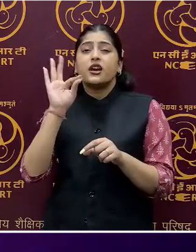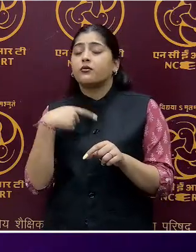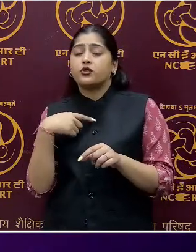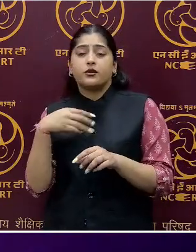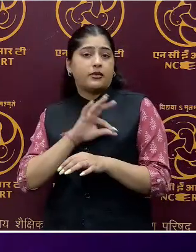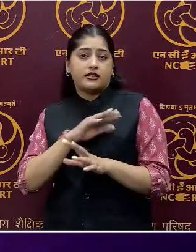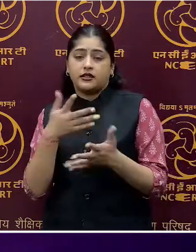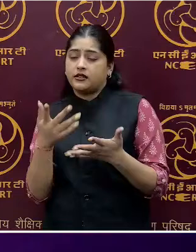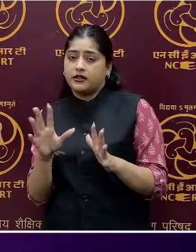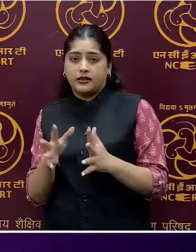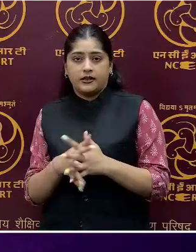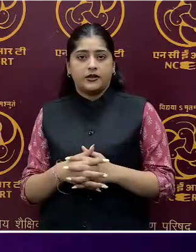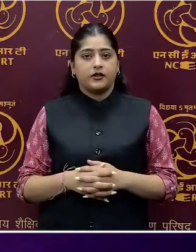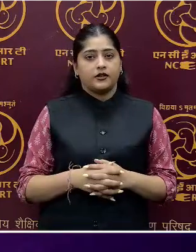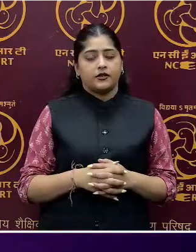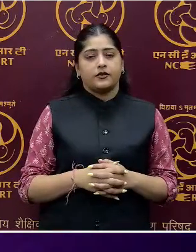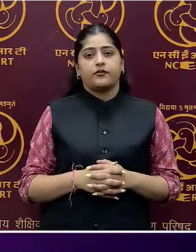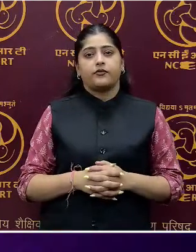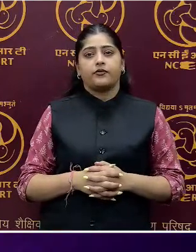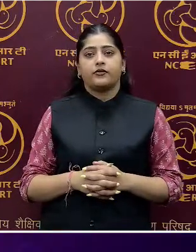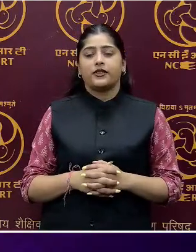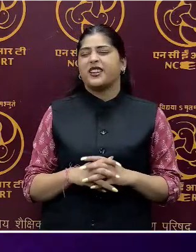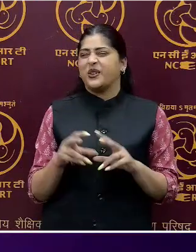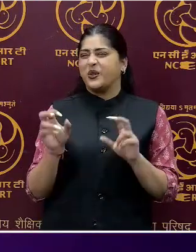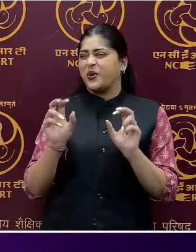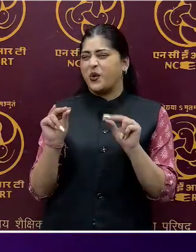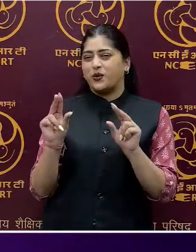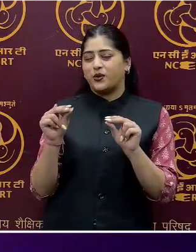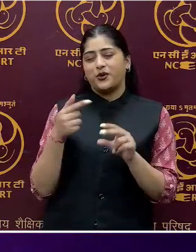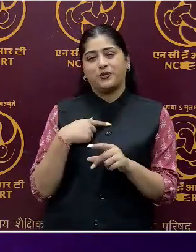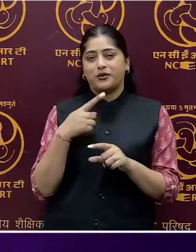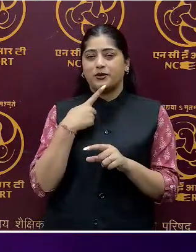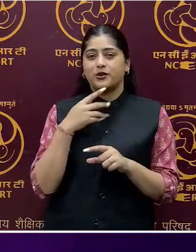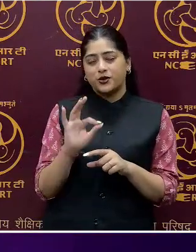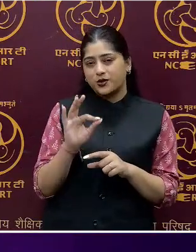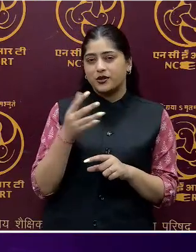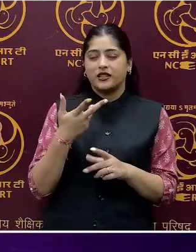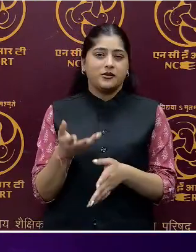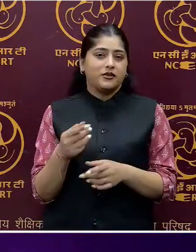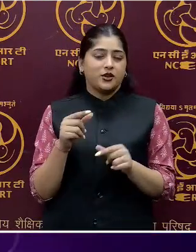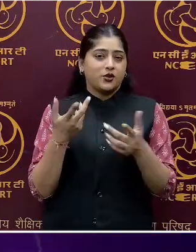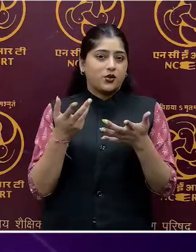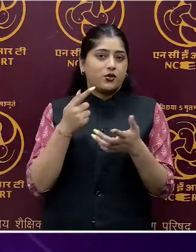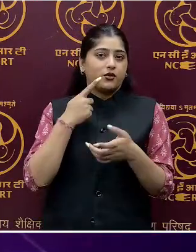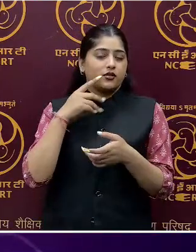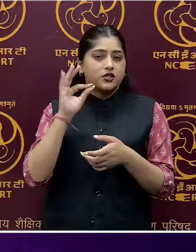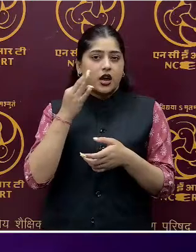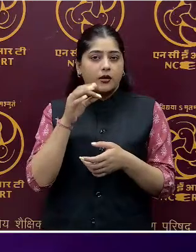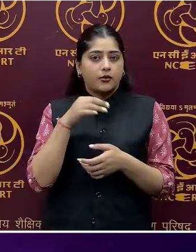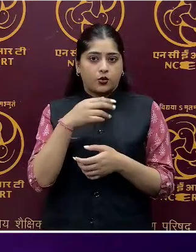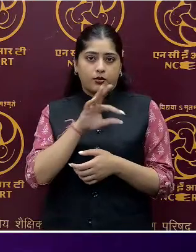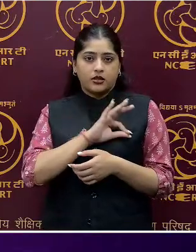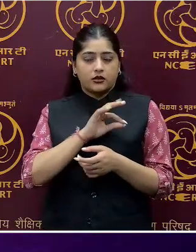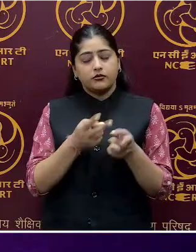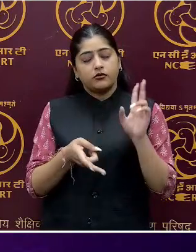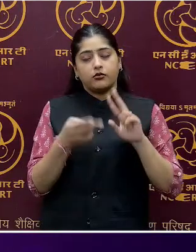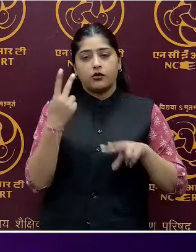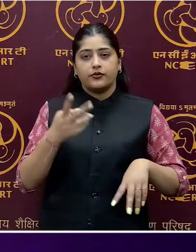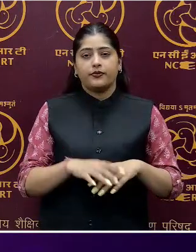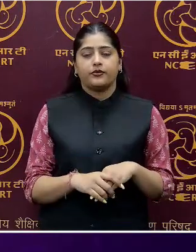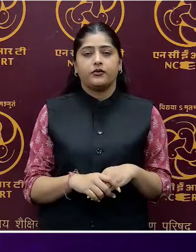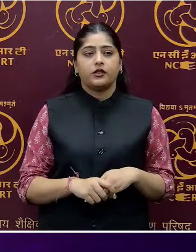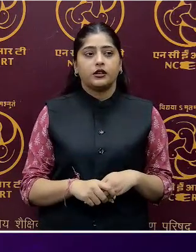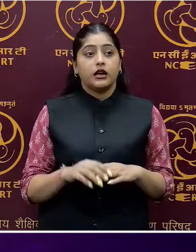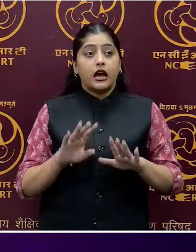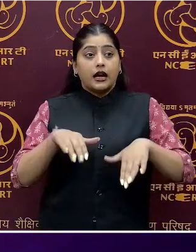but I don't like tea, but I'm lying because I love tea. So we are just framing the sentences here. So the another